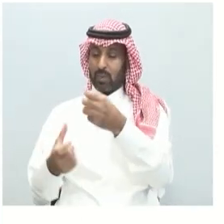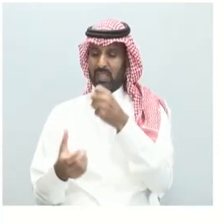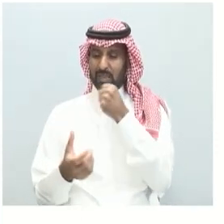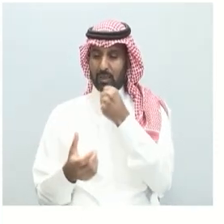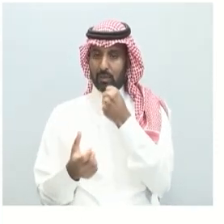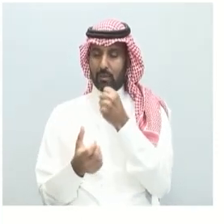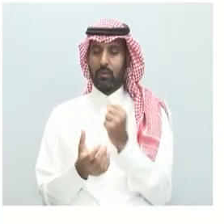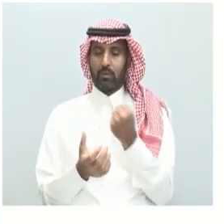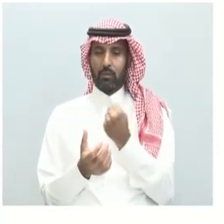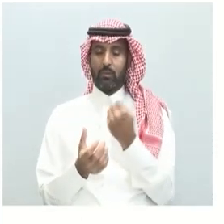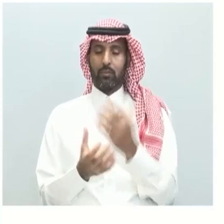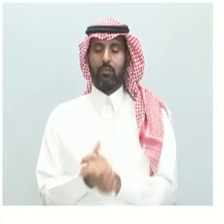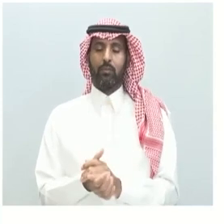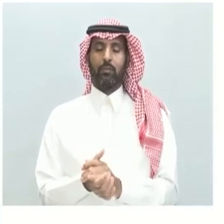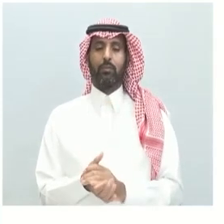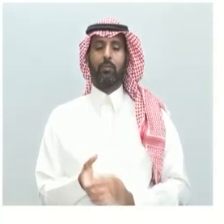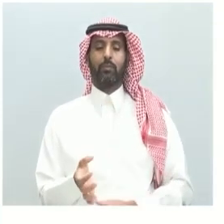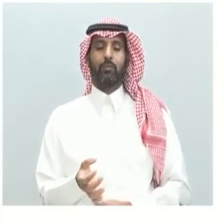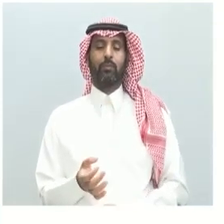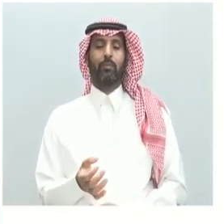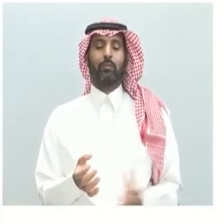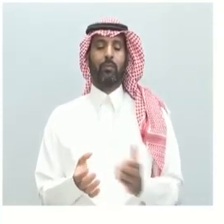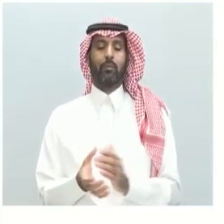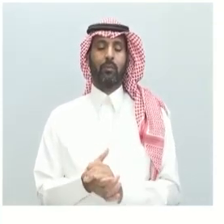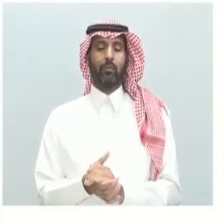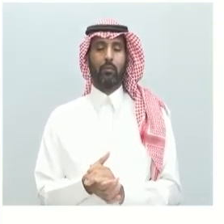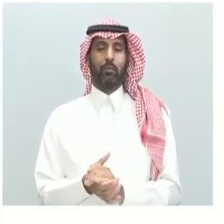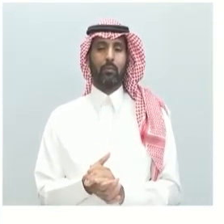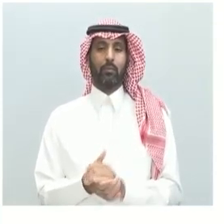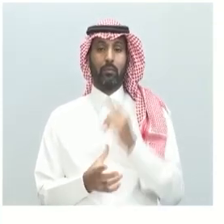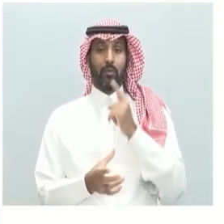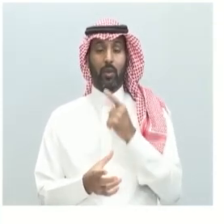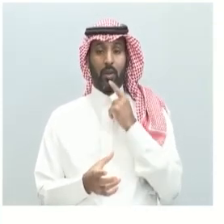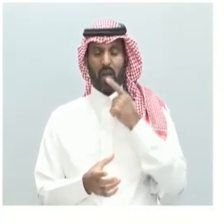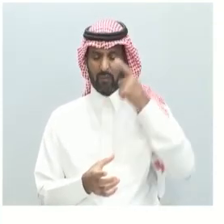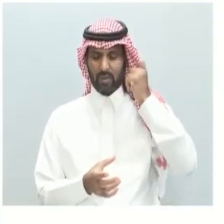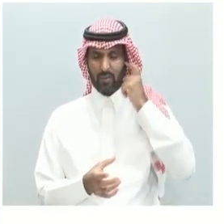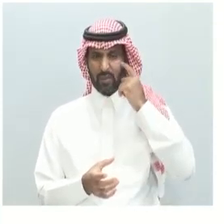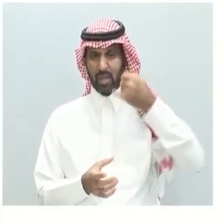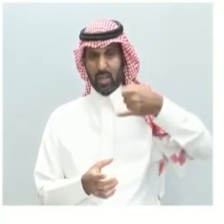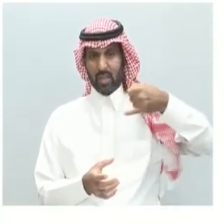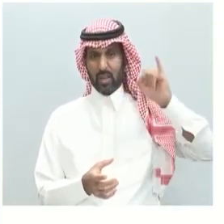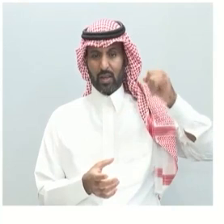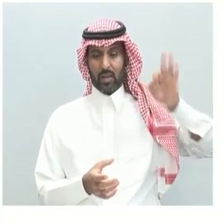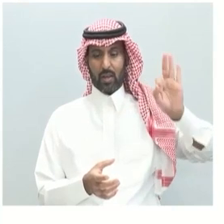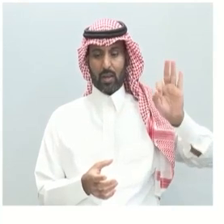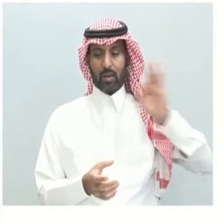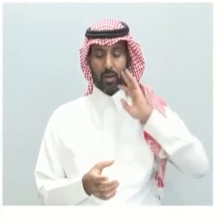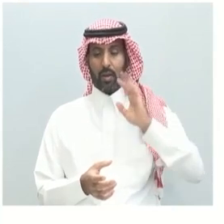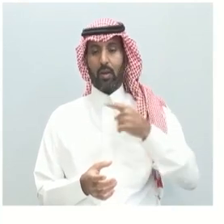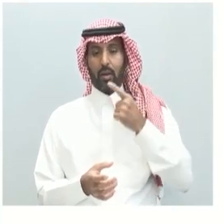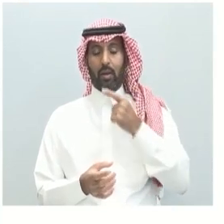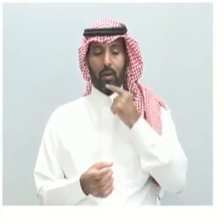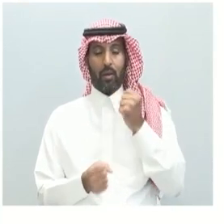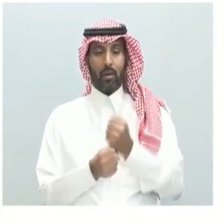ice, or you can say it freezes. So this, when we talk about present facts, we put the simple present